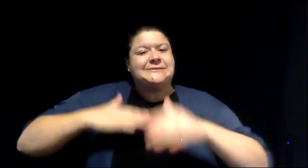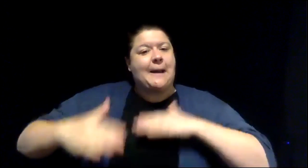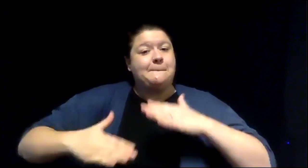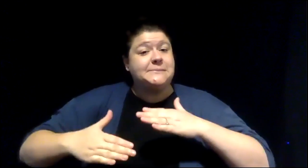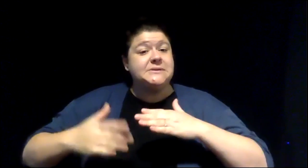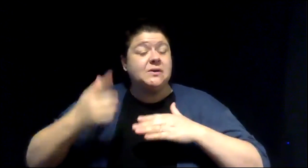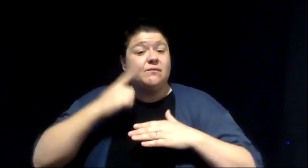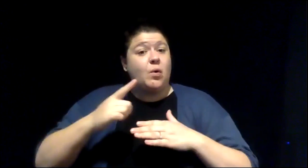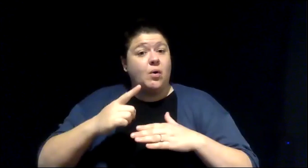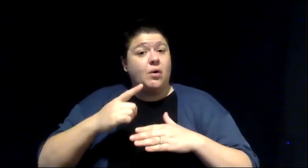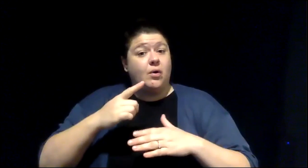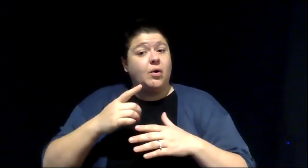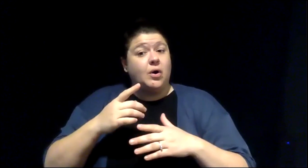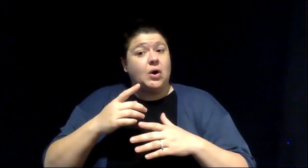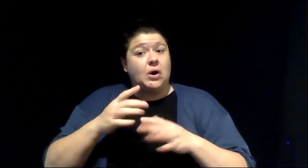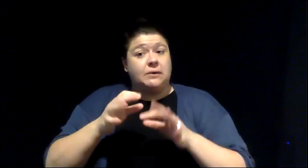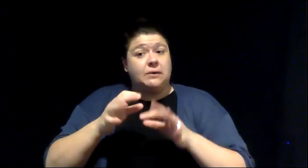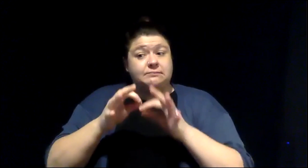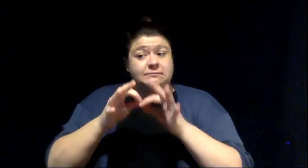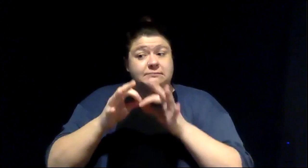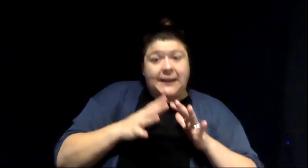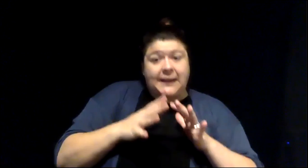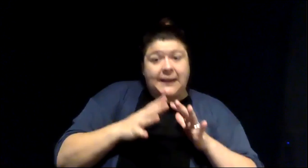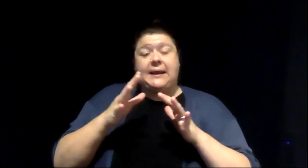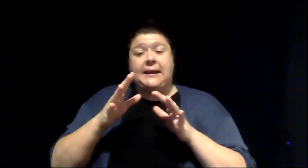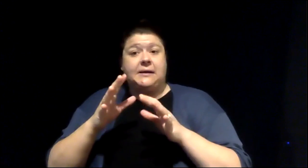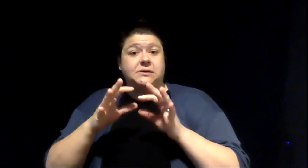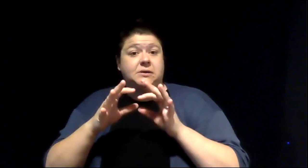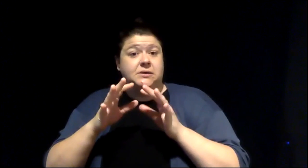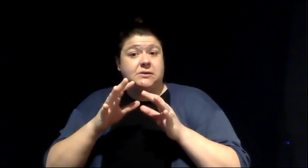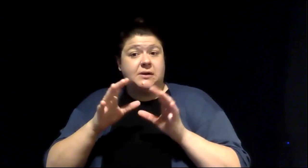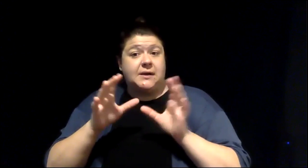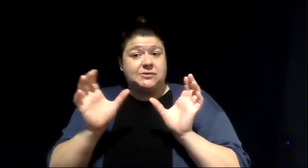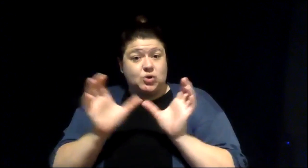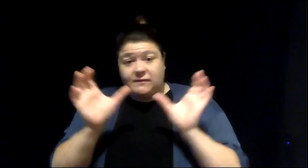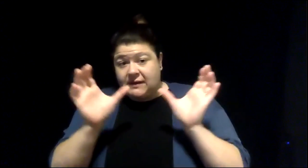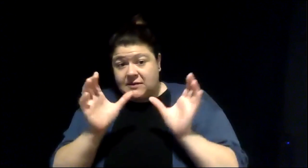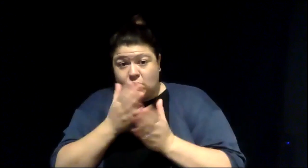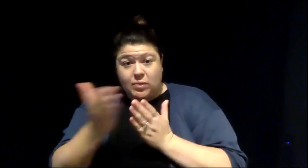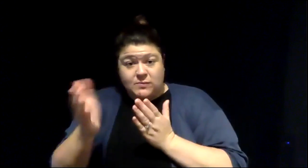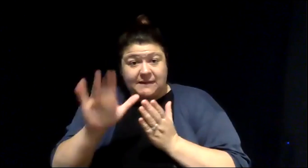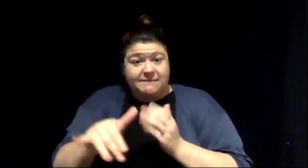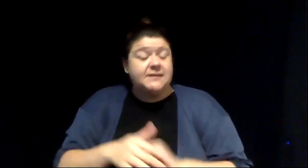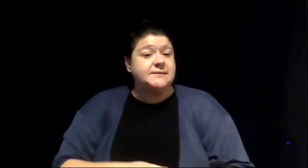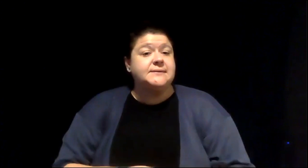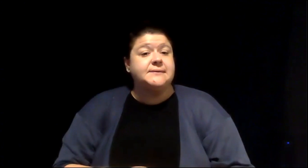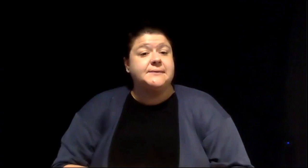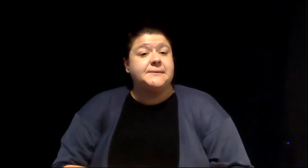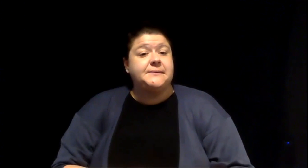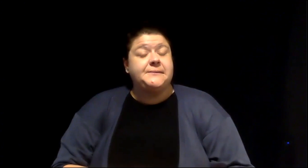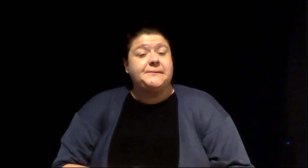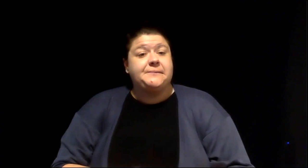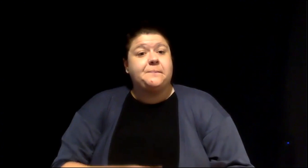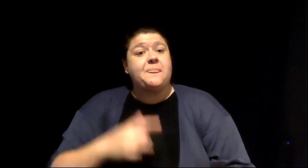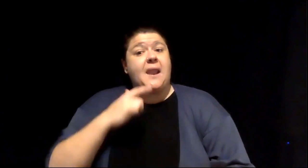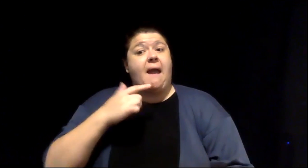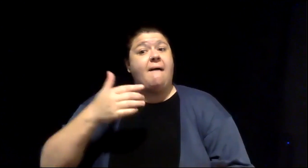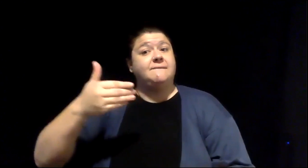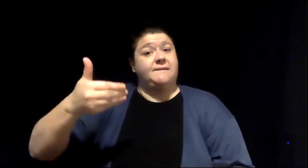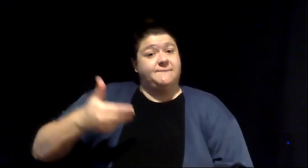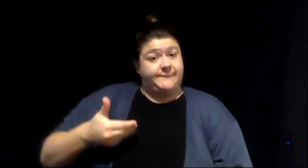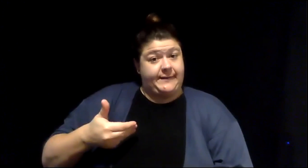into interpreting, the credentialing, etc. And I have invited